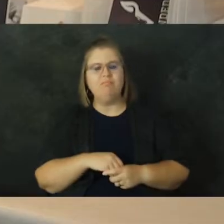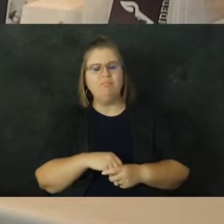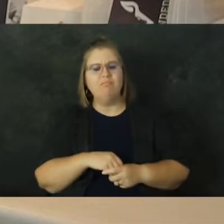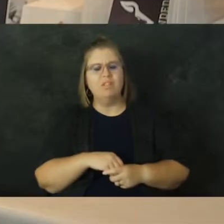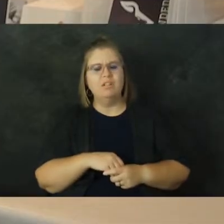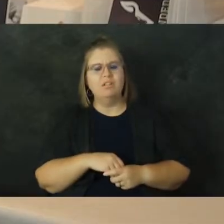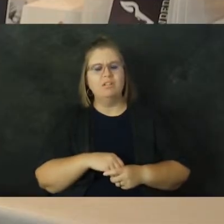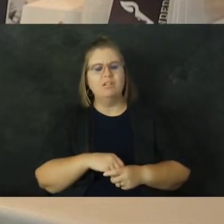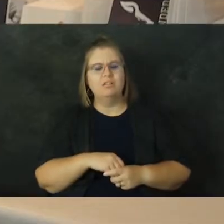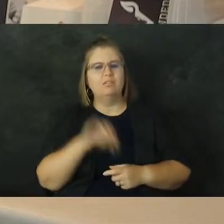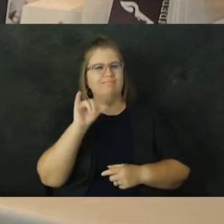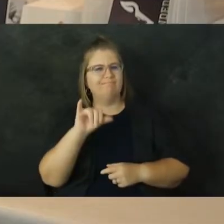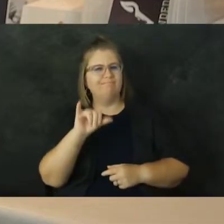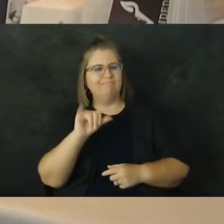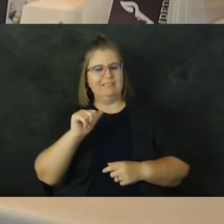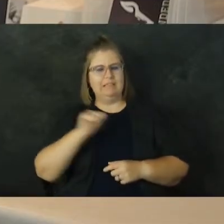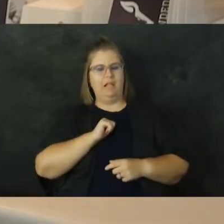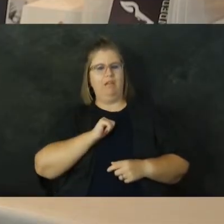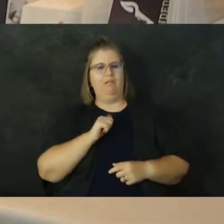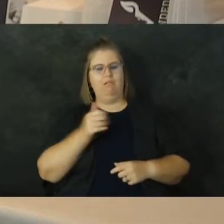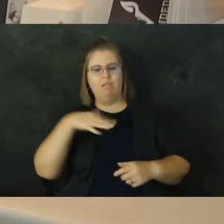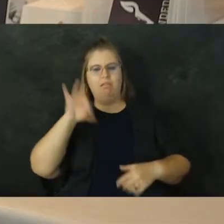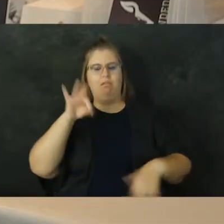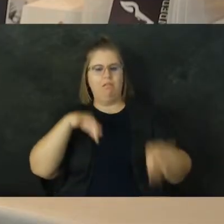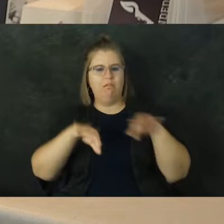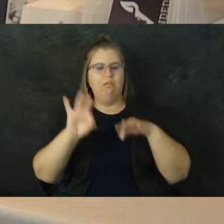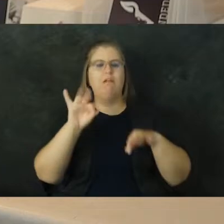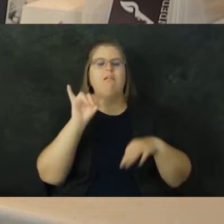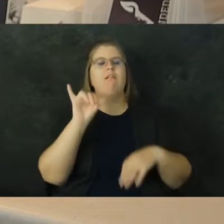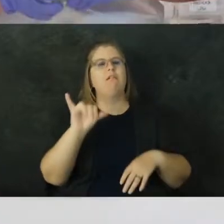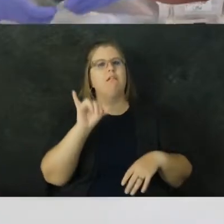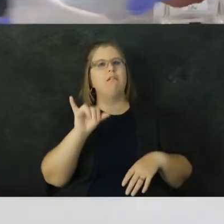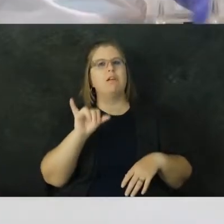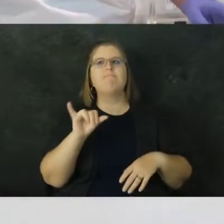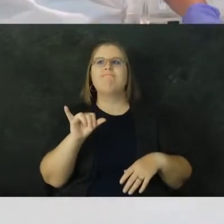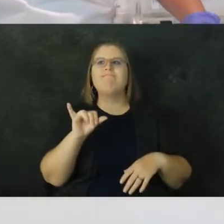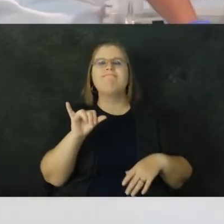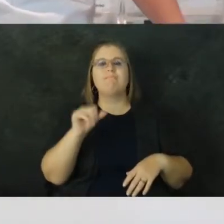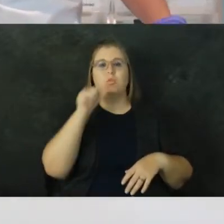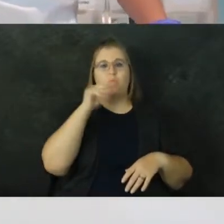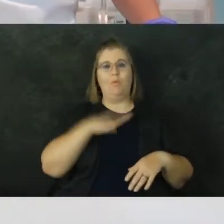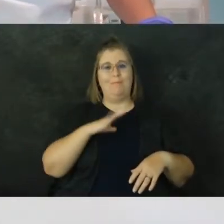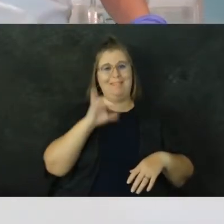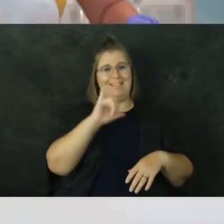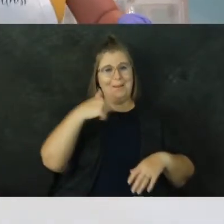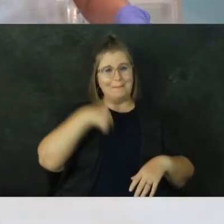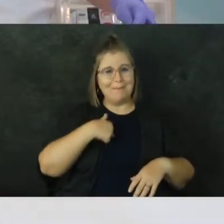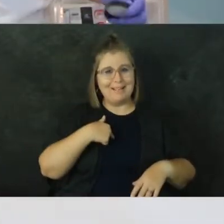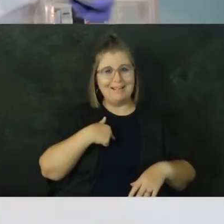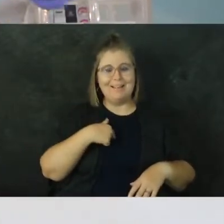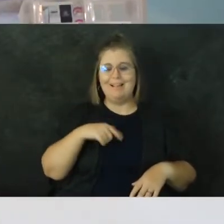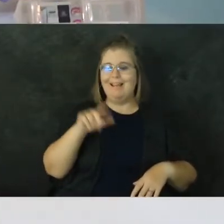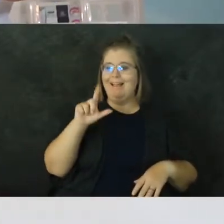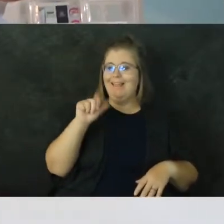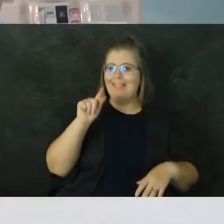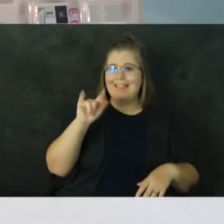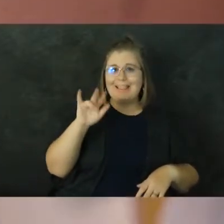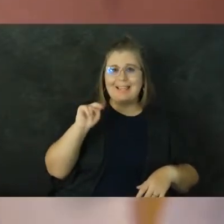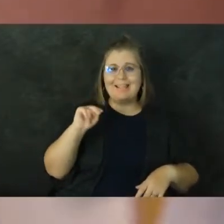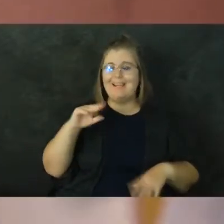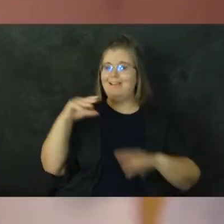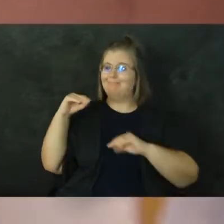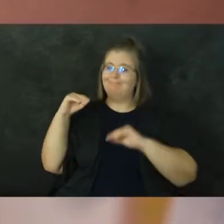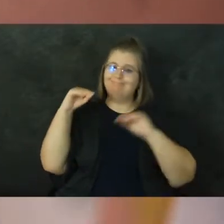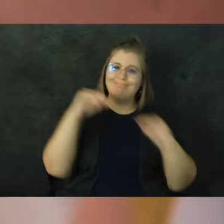It took a lot of self-discovery and self-awareness to realize that yes, a woman like me,